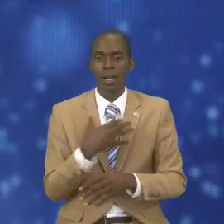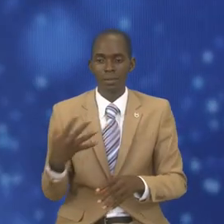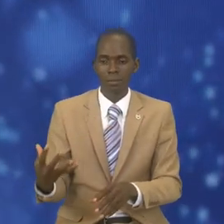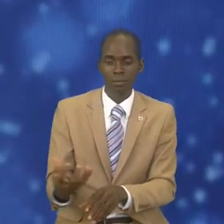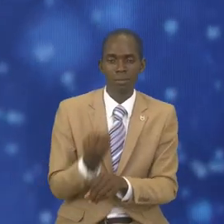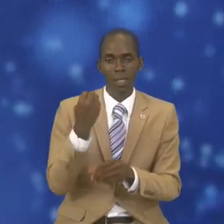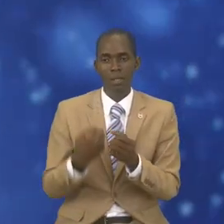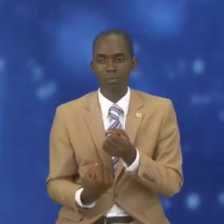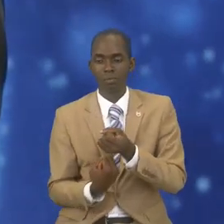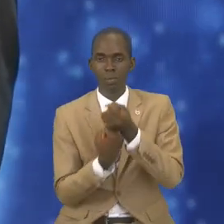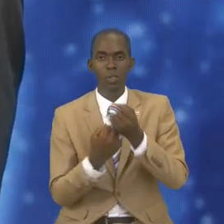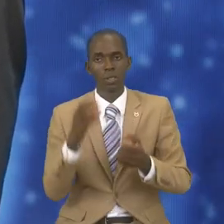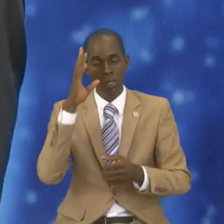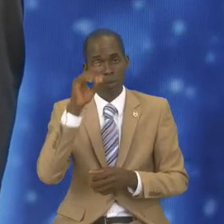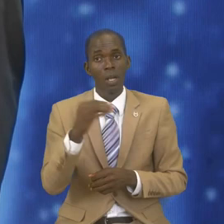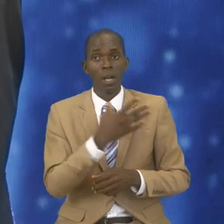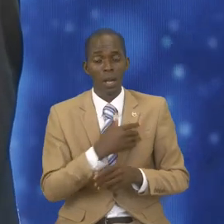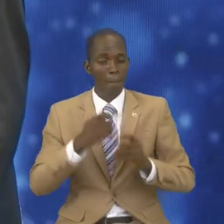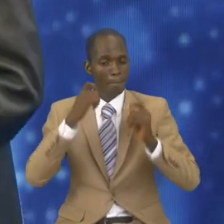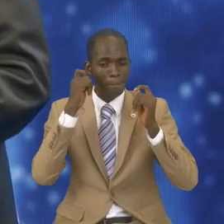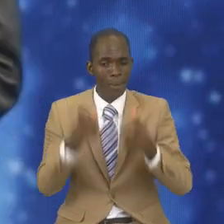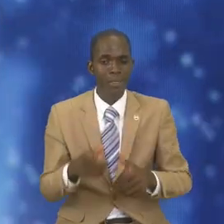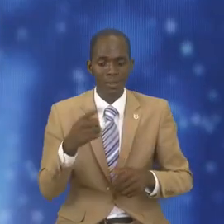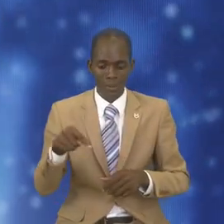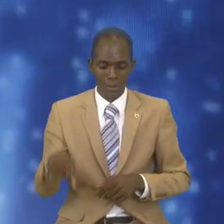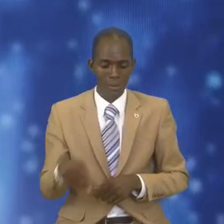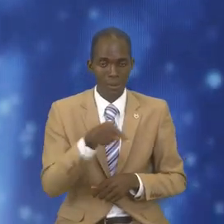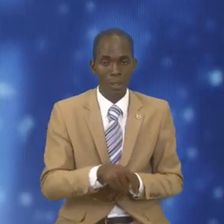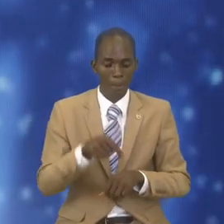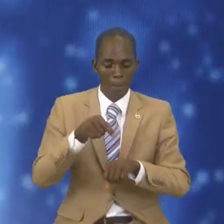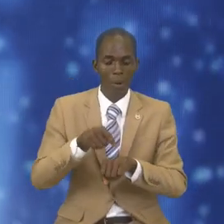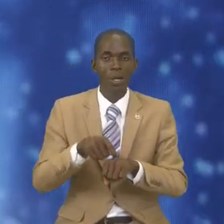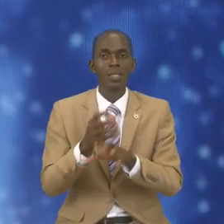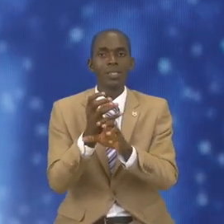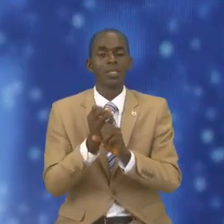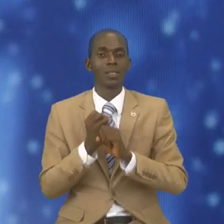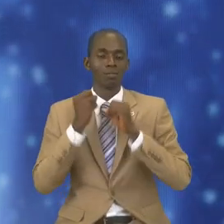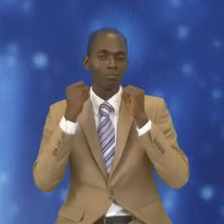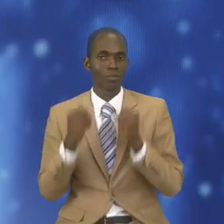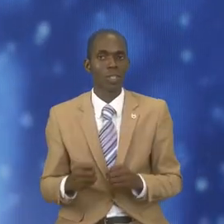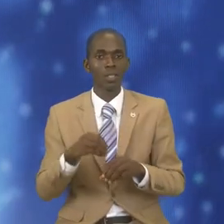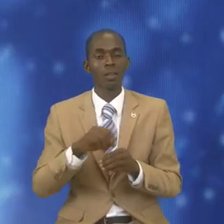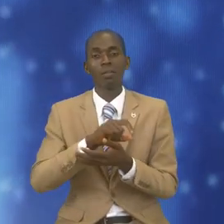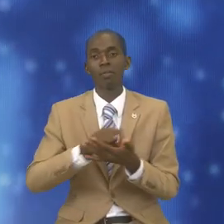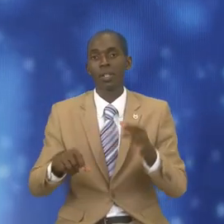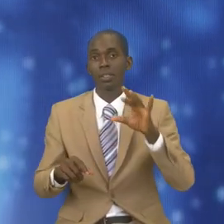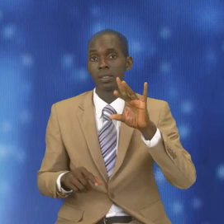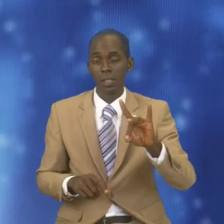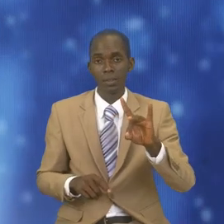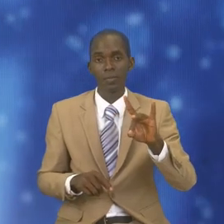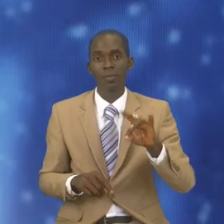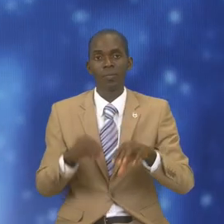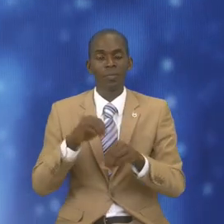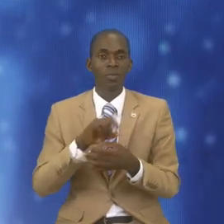and immediately his feet and ankle bones received strength. In verse 8, it says, in